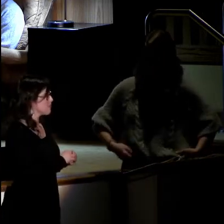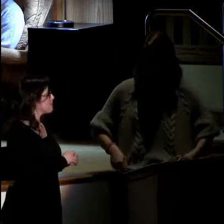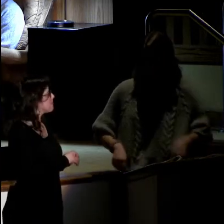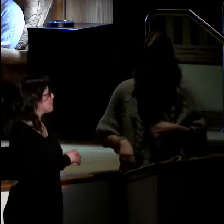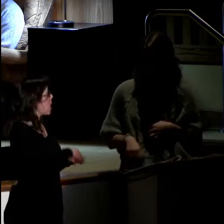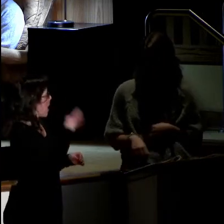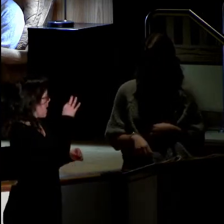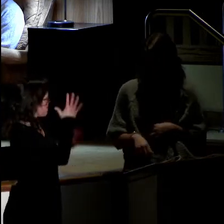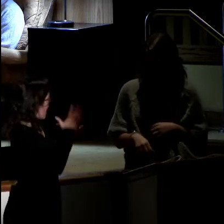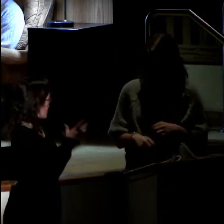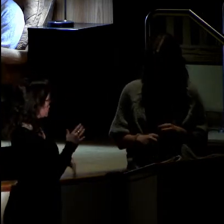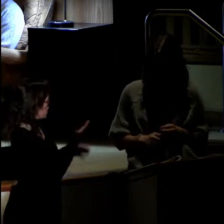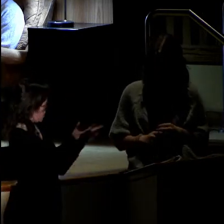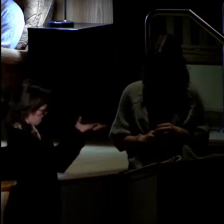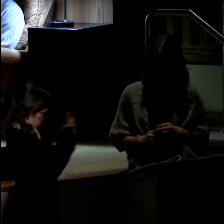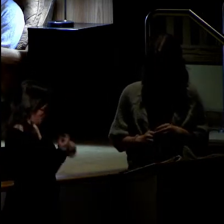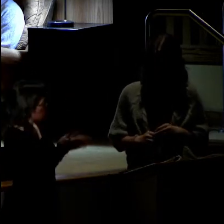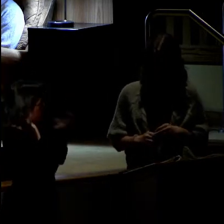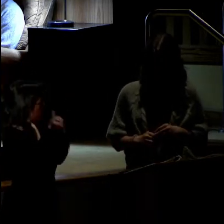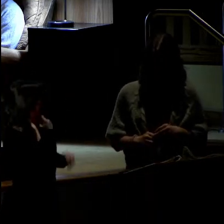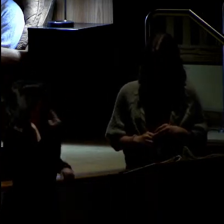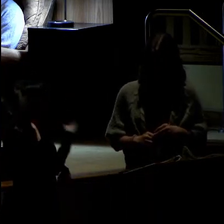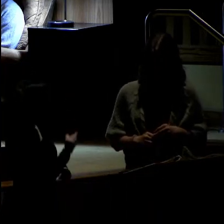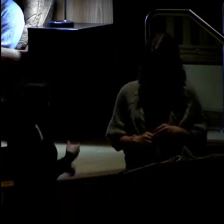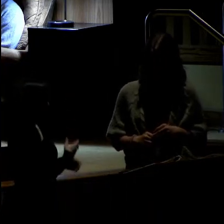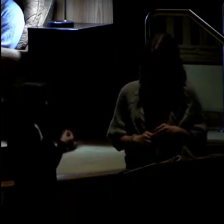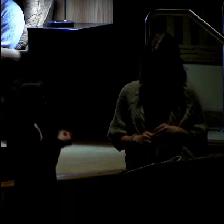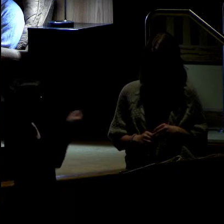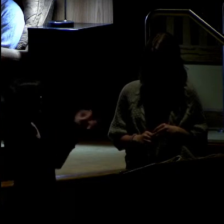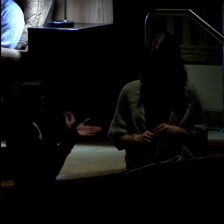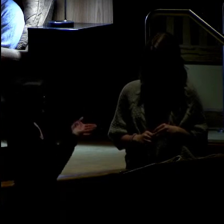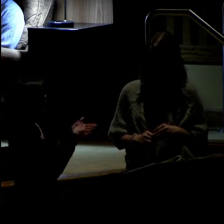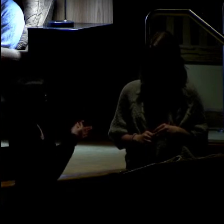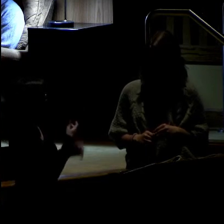Pastor Thomas, come on in. We were just praying for you. Have you delivered the money yet?